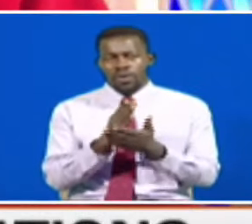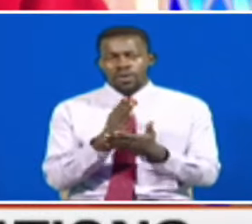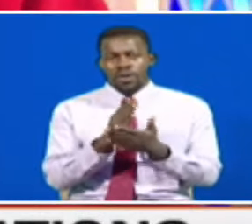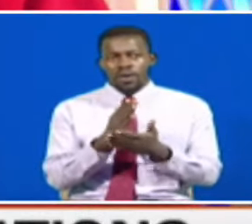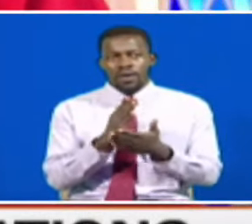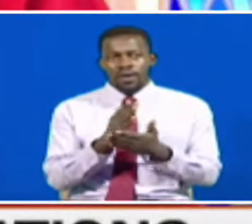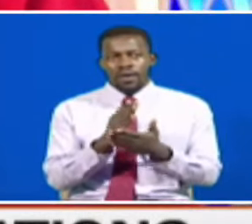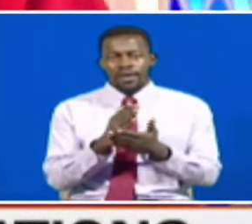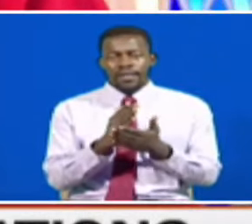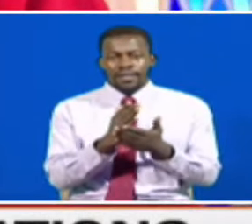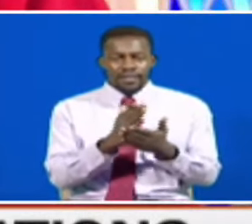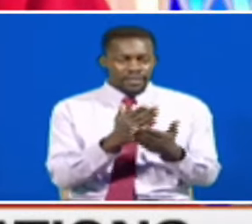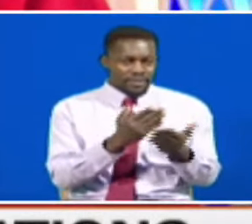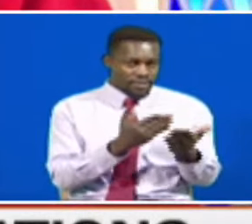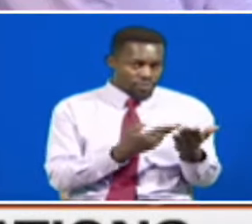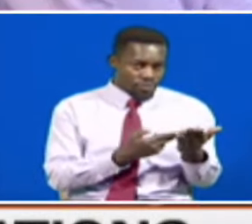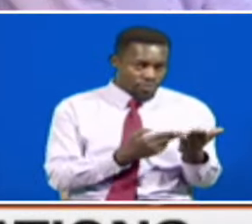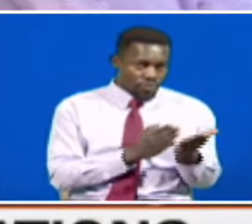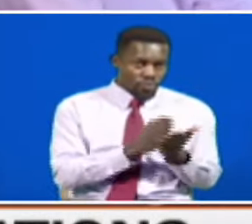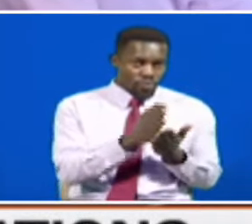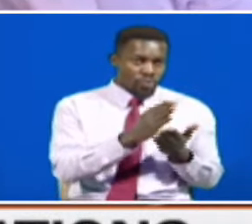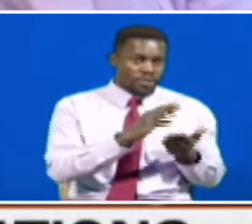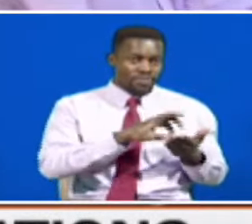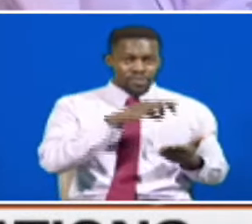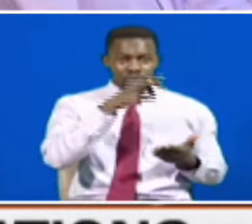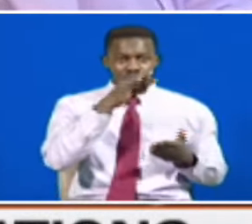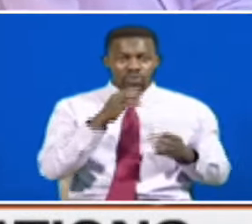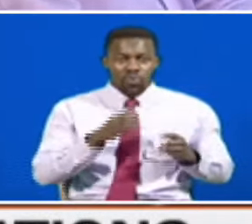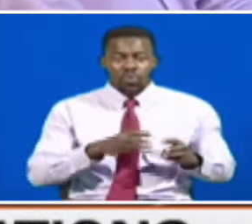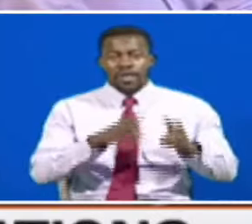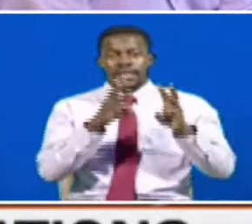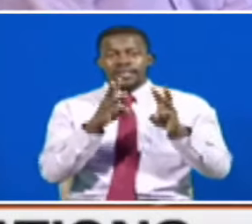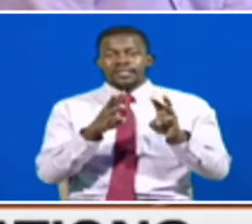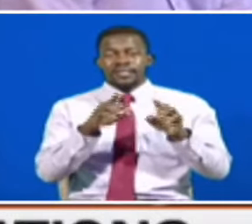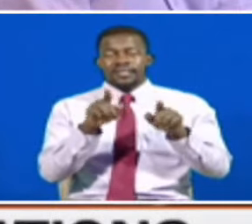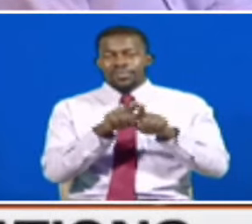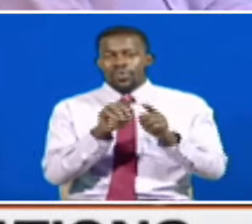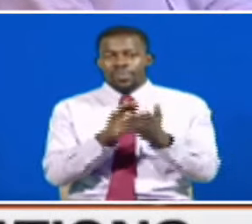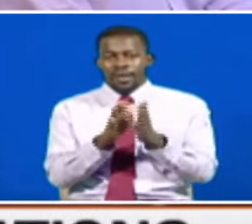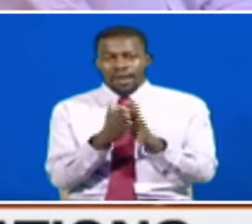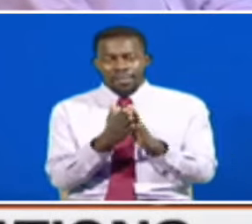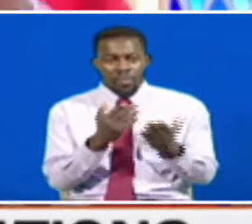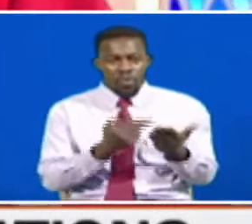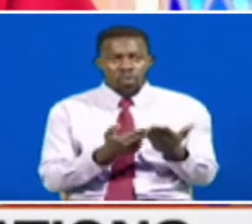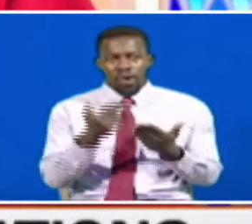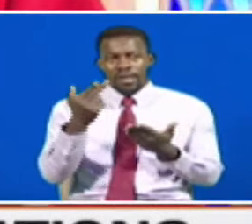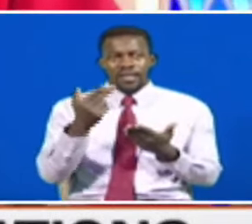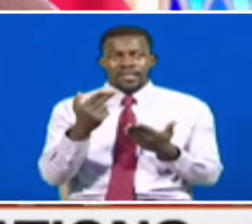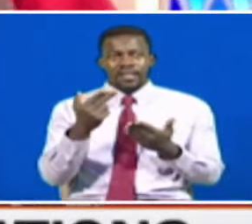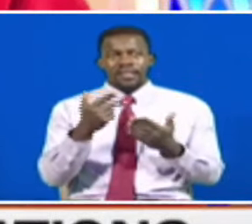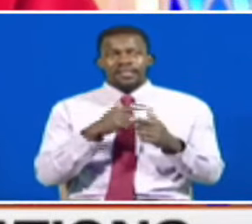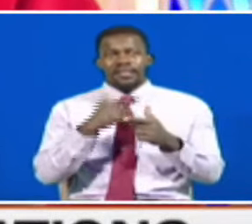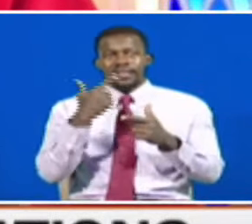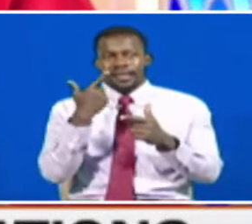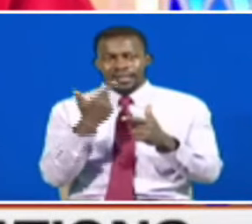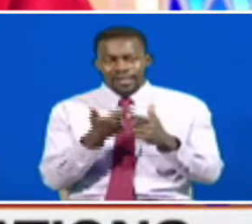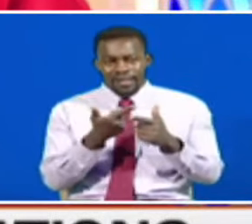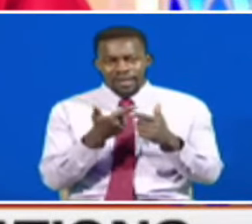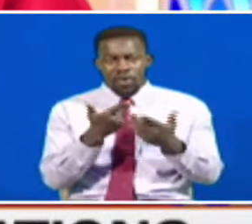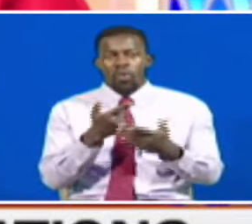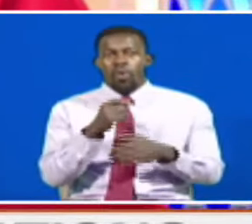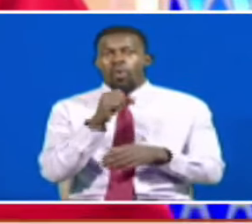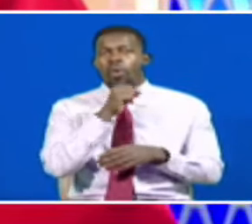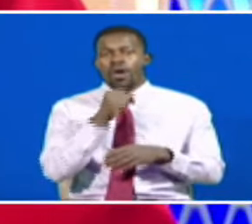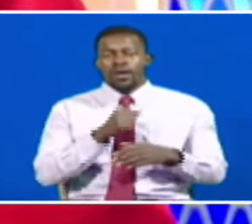but spiritually, and in our own inner selves, we may die of our old self